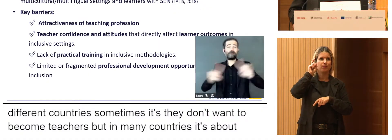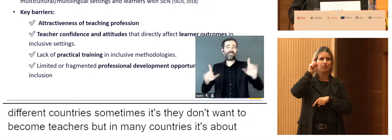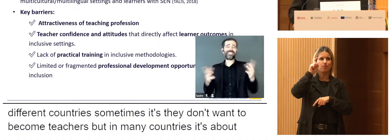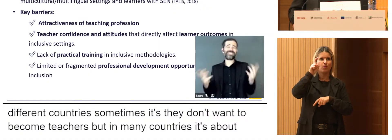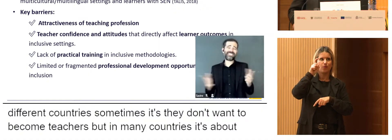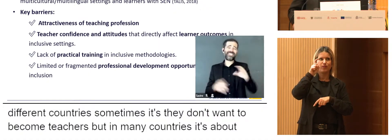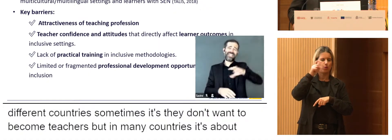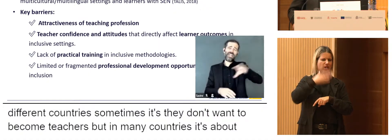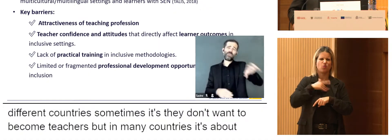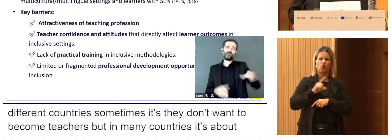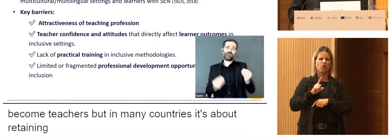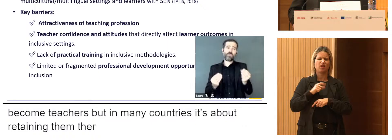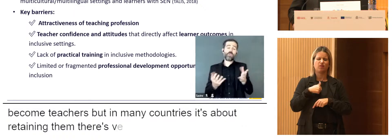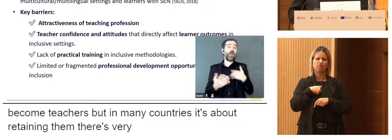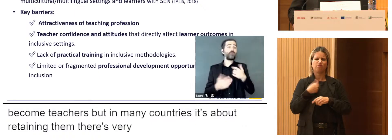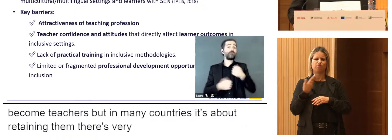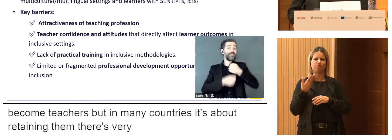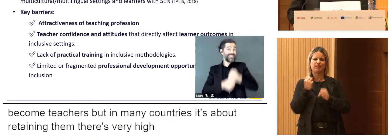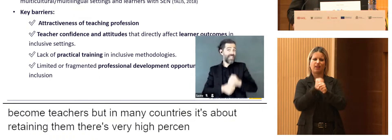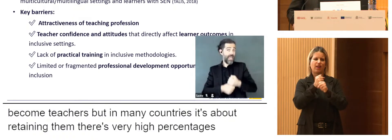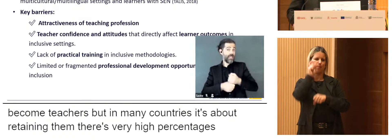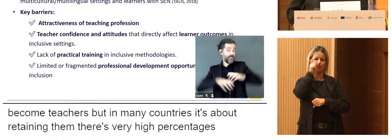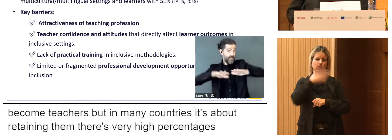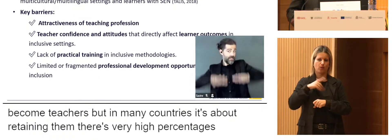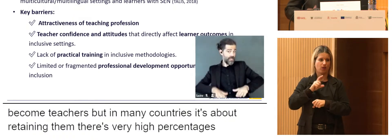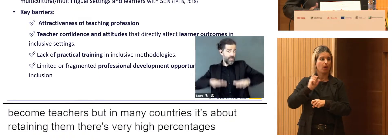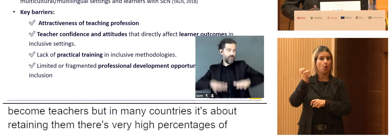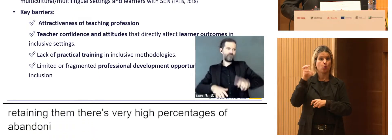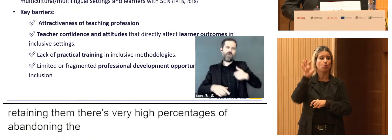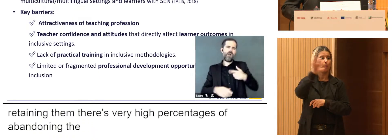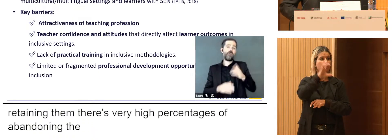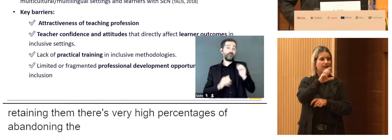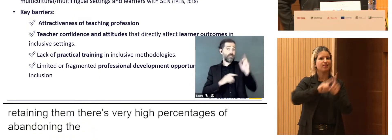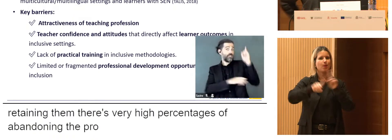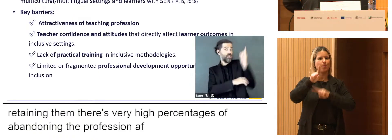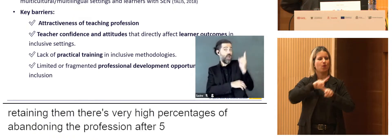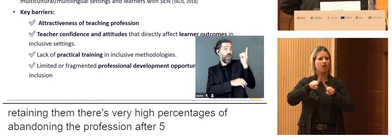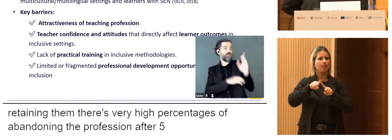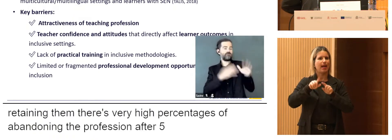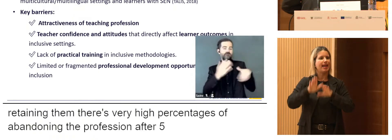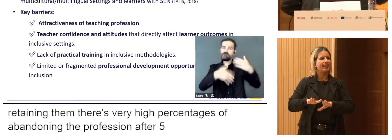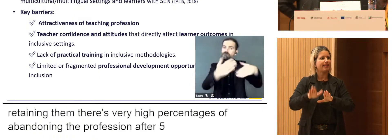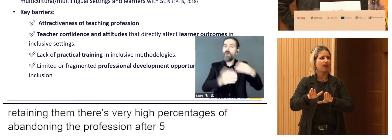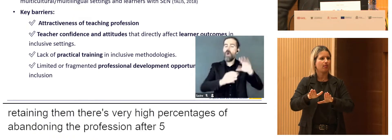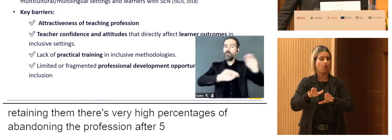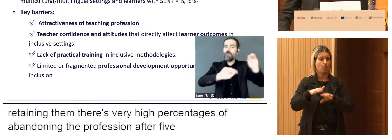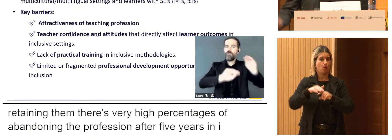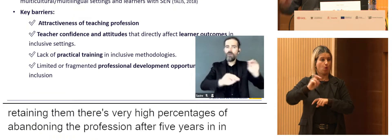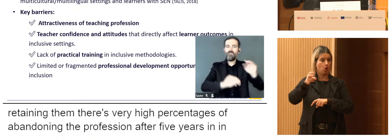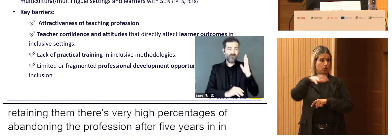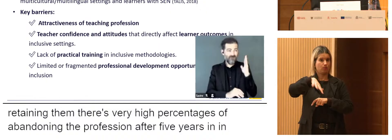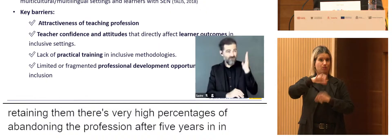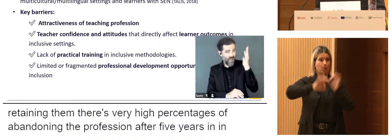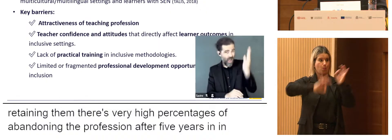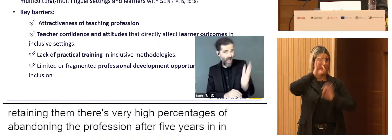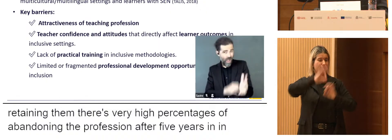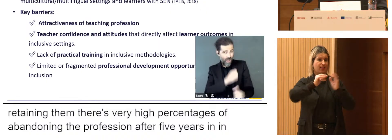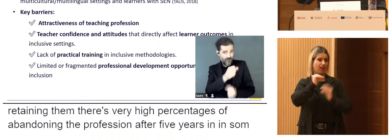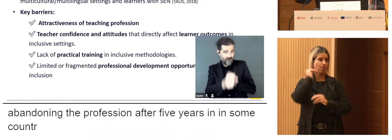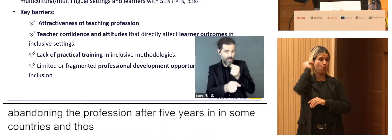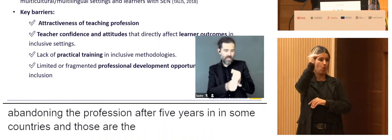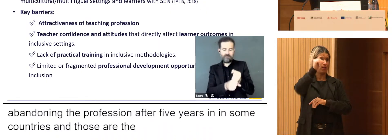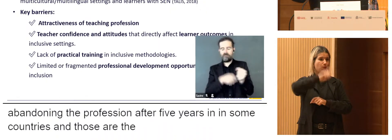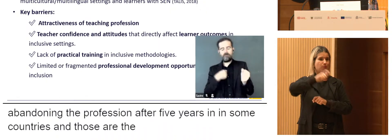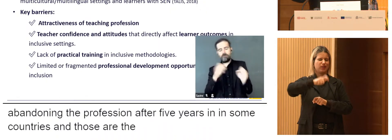There's very high percentages of abandoning the profession after 5 years in some countries. And those are the